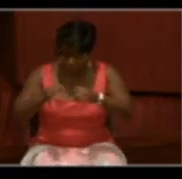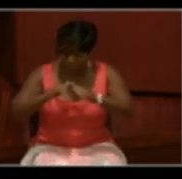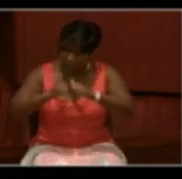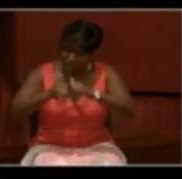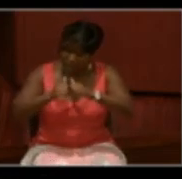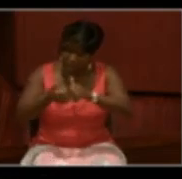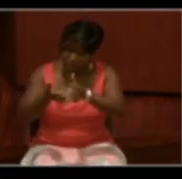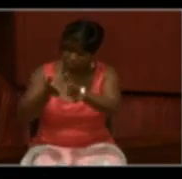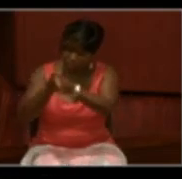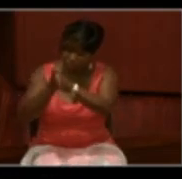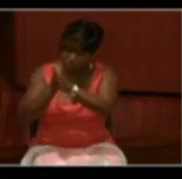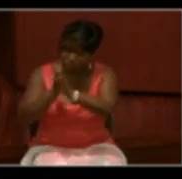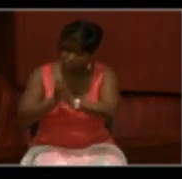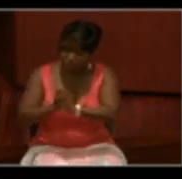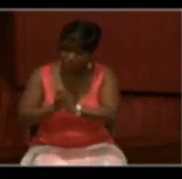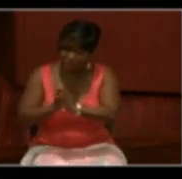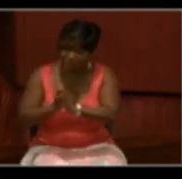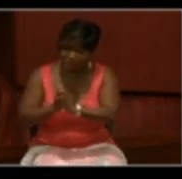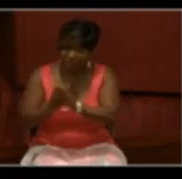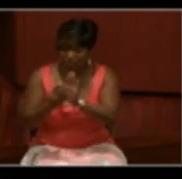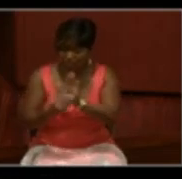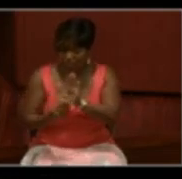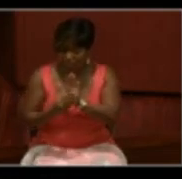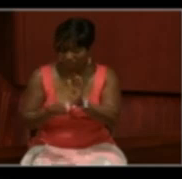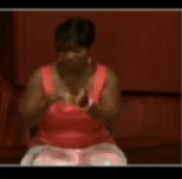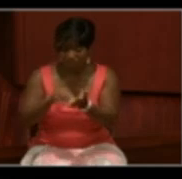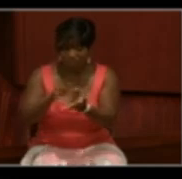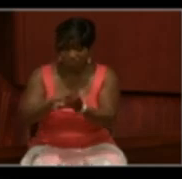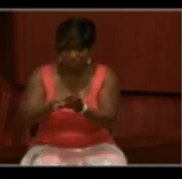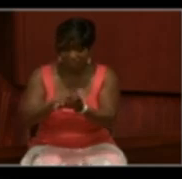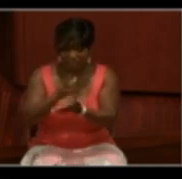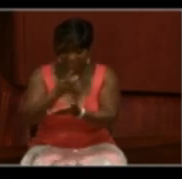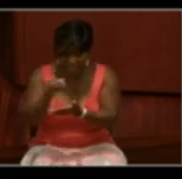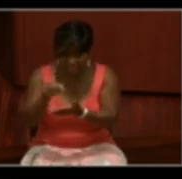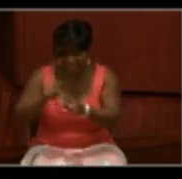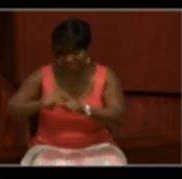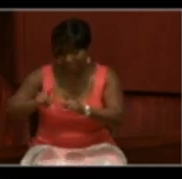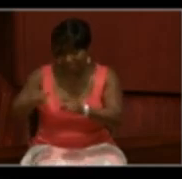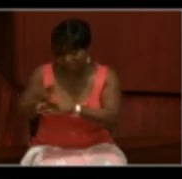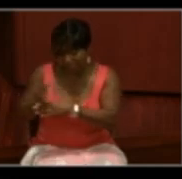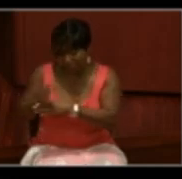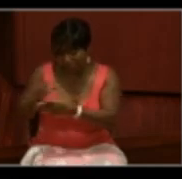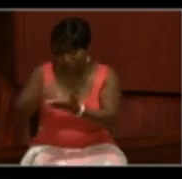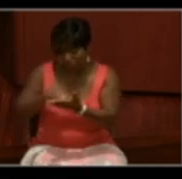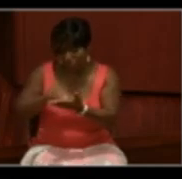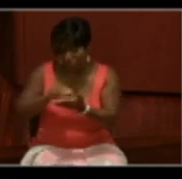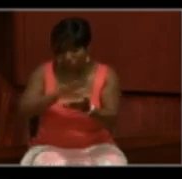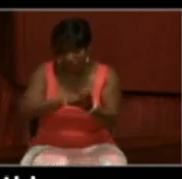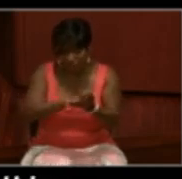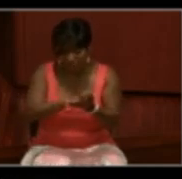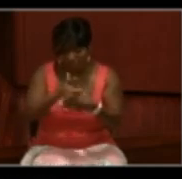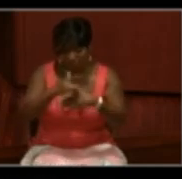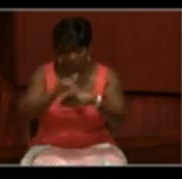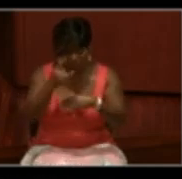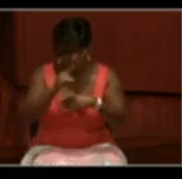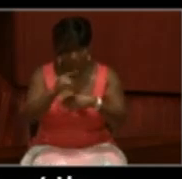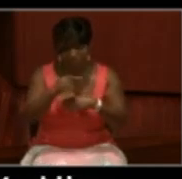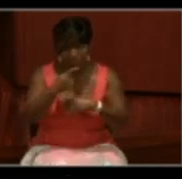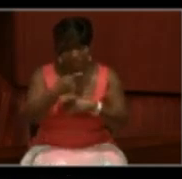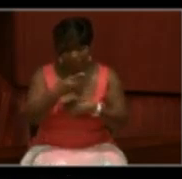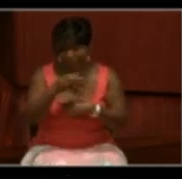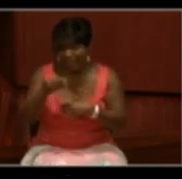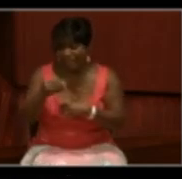to request reproductions of those records and the difference between records that are open to the public and those that are